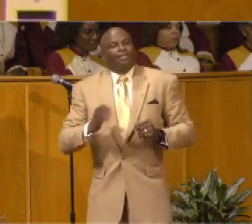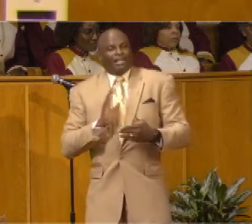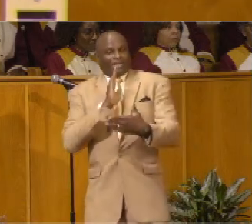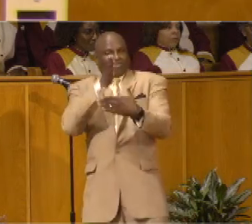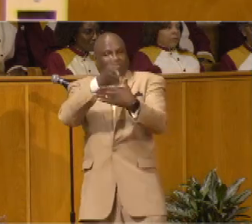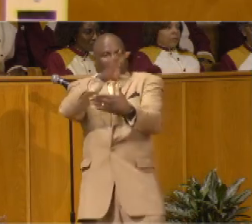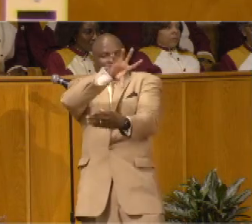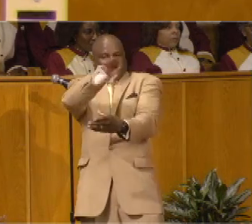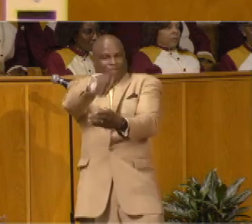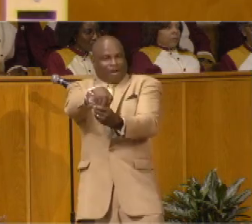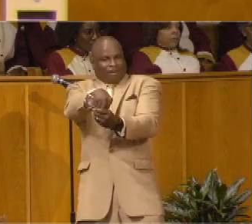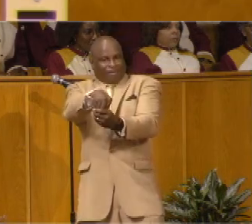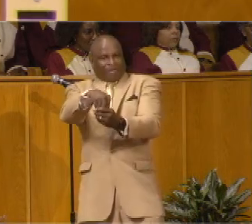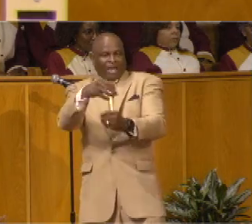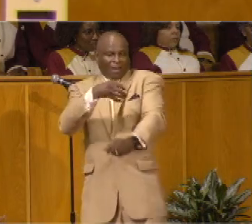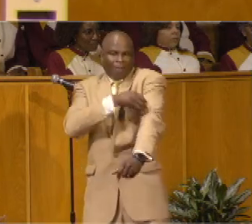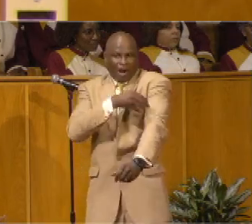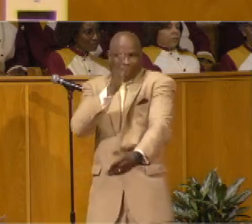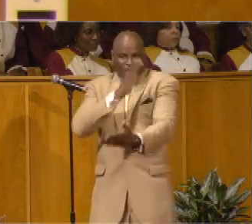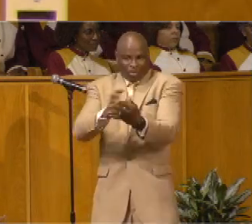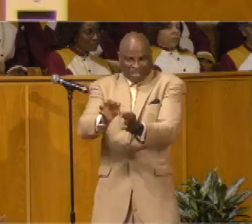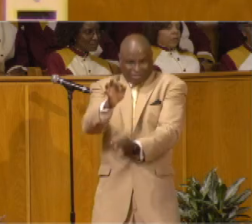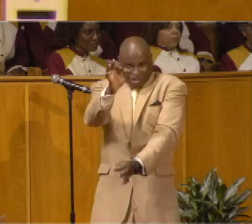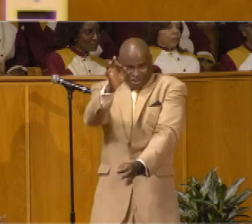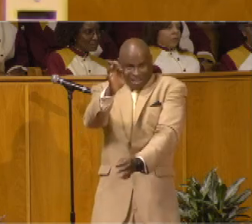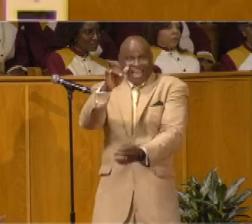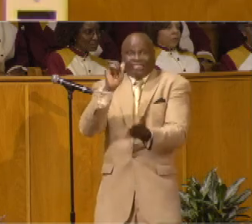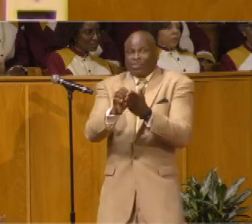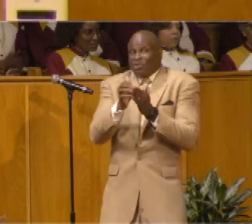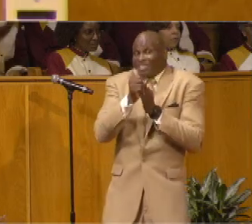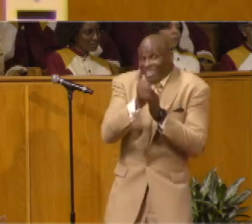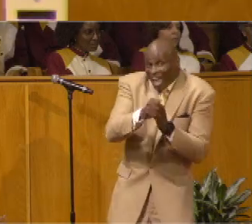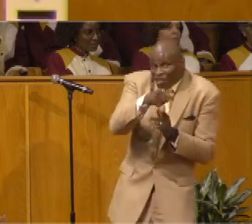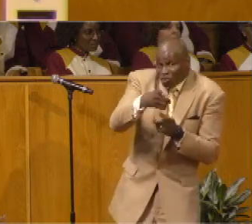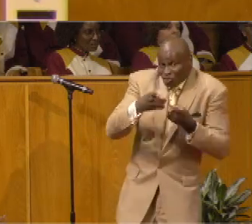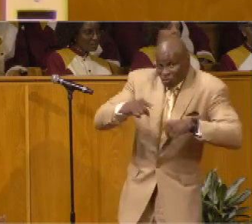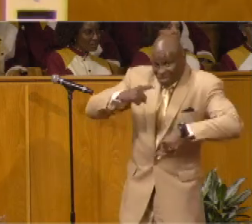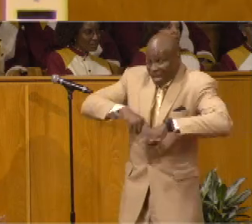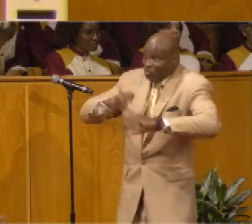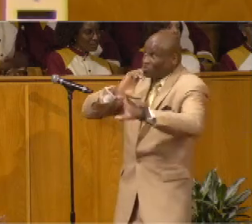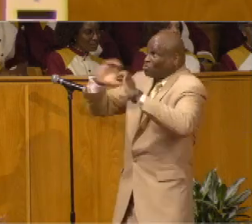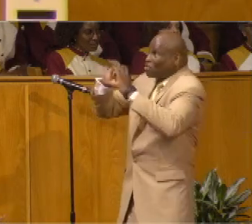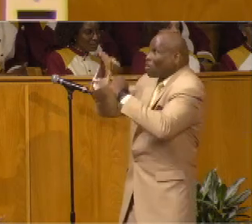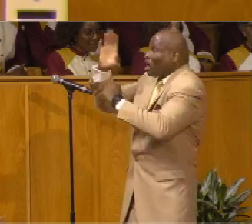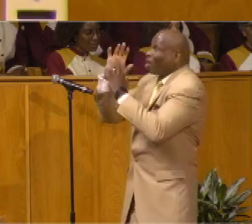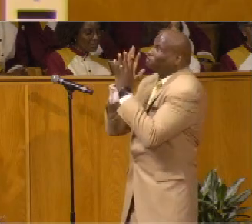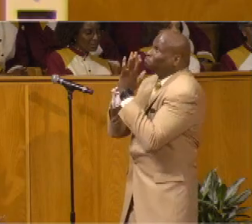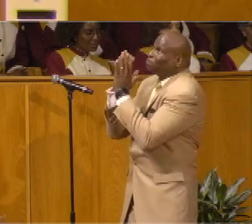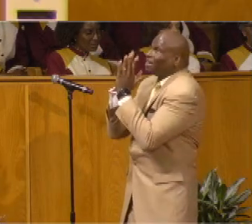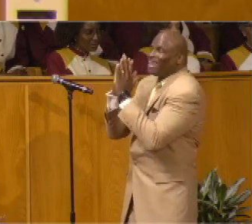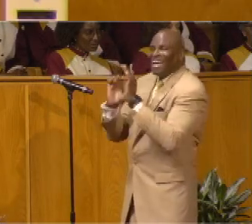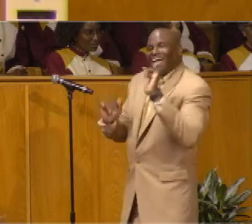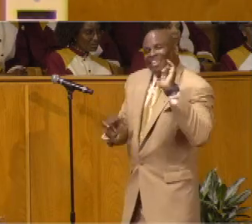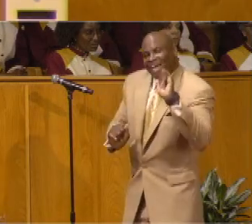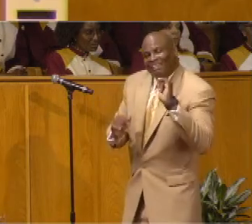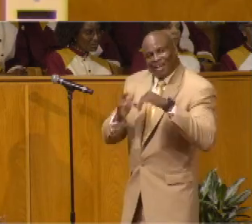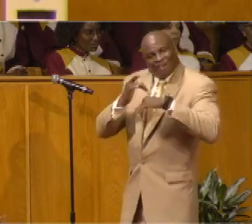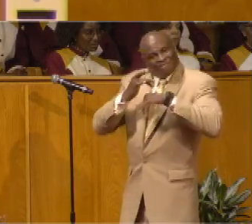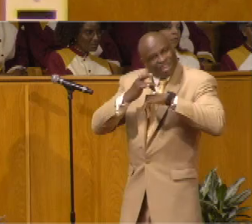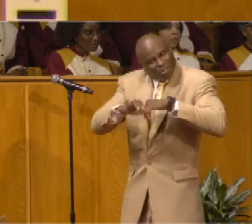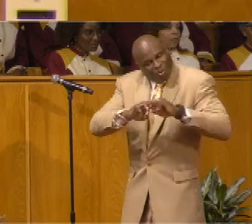intercessory power of the Holy Spirit to guide me in prayer through glossolalia is